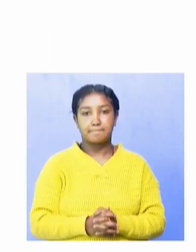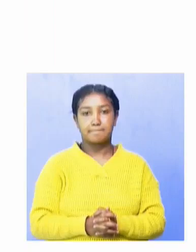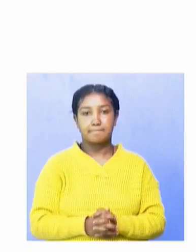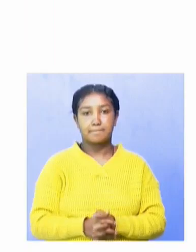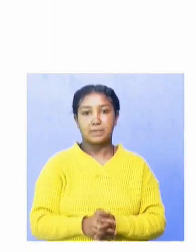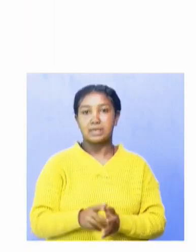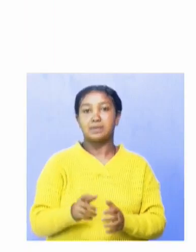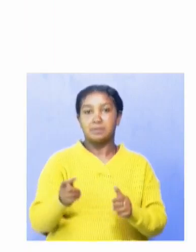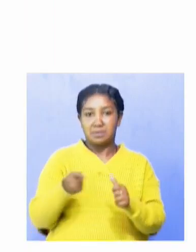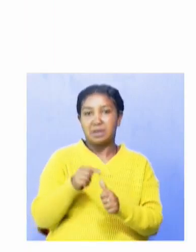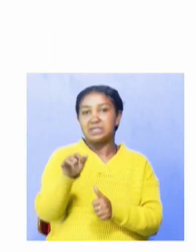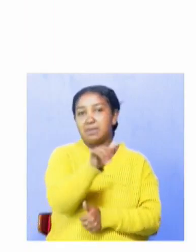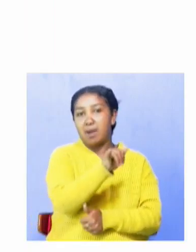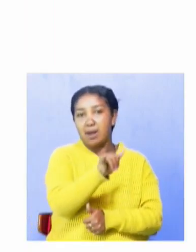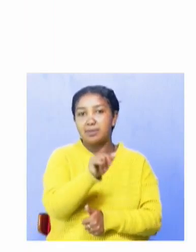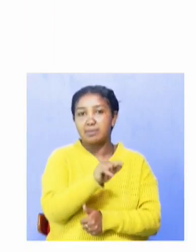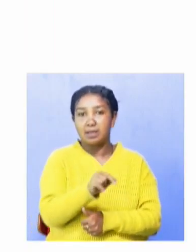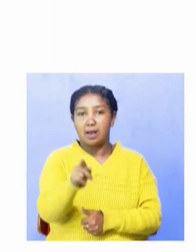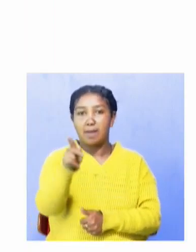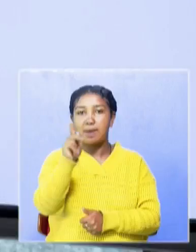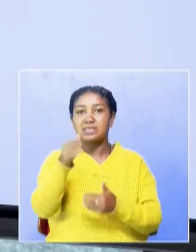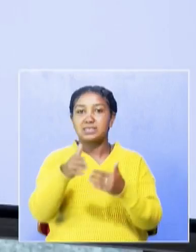Their similarities.